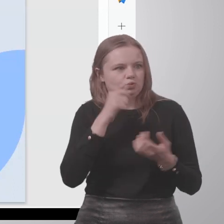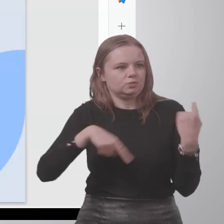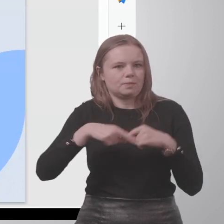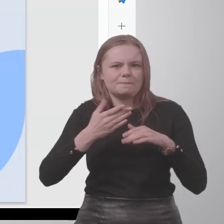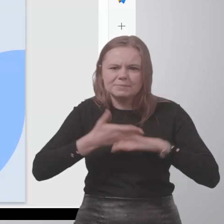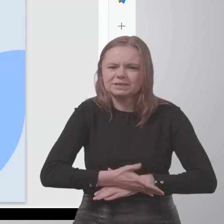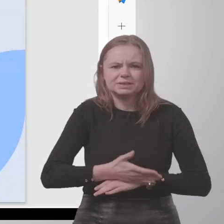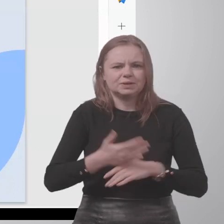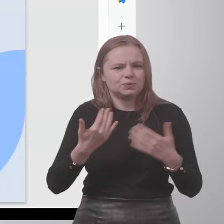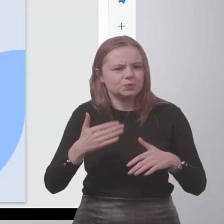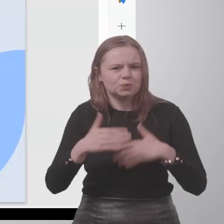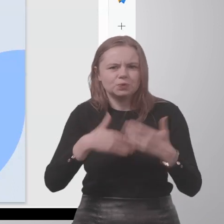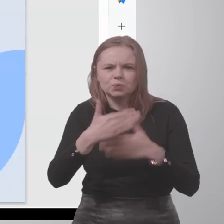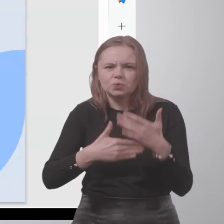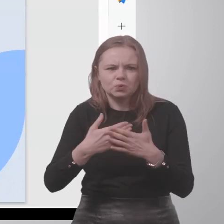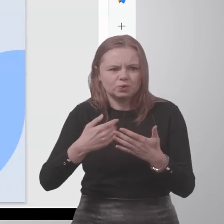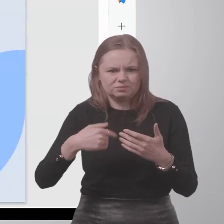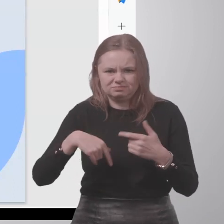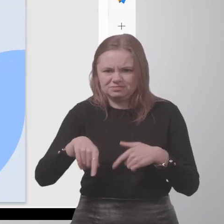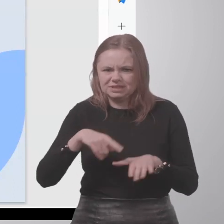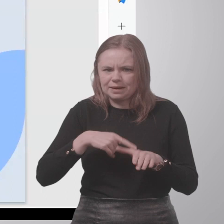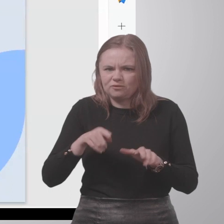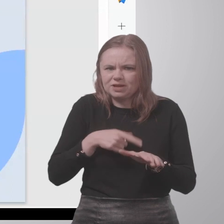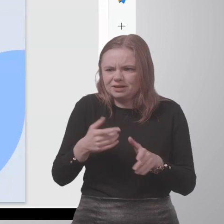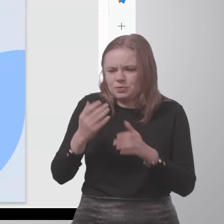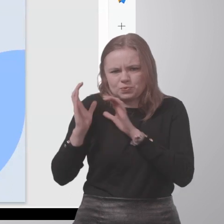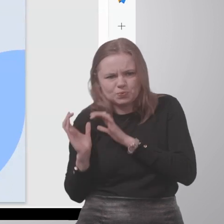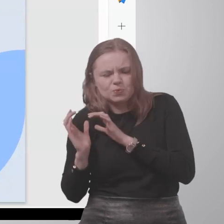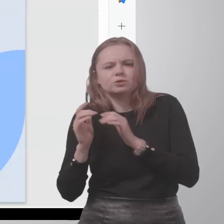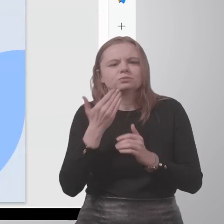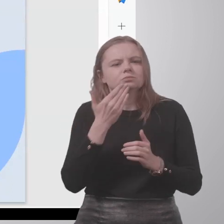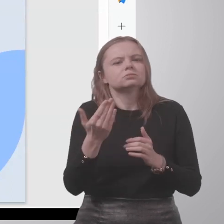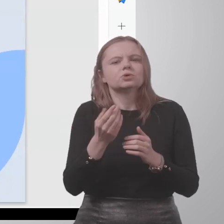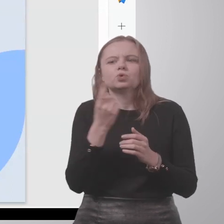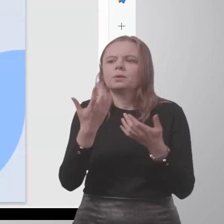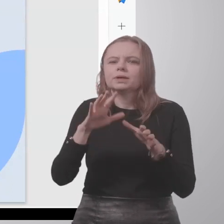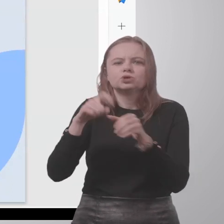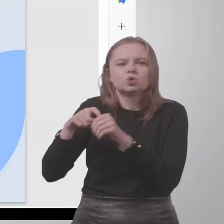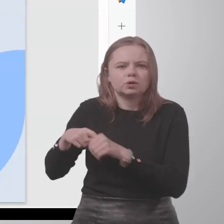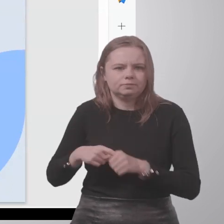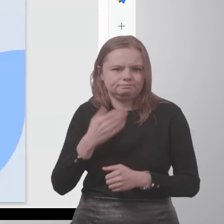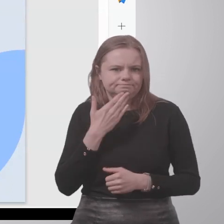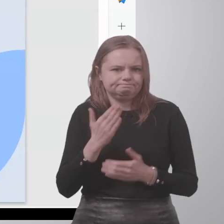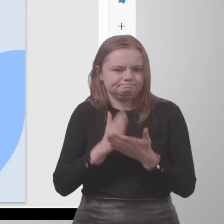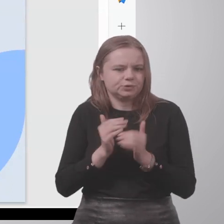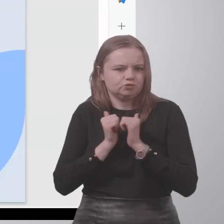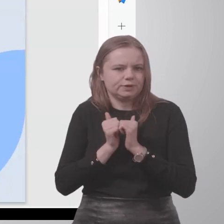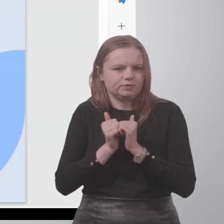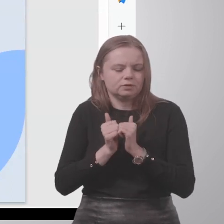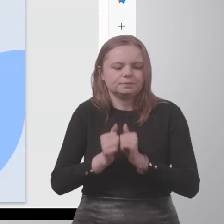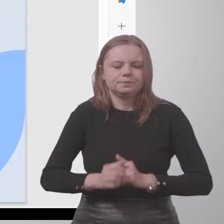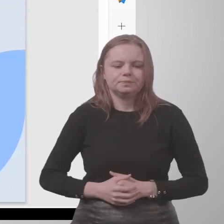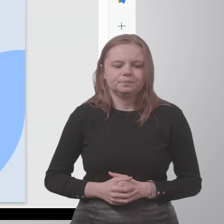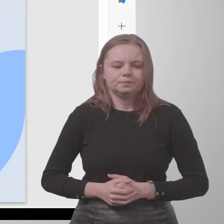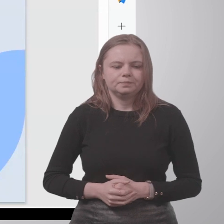much. We recognize how busy everyone is and how fraught this time of year is. So people to have taken the time out of their day to be here, we are